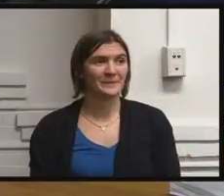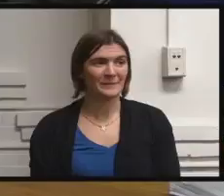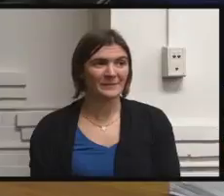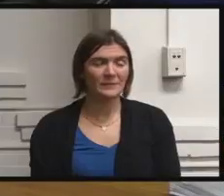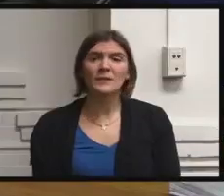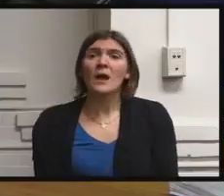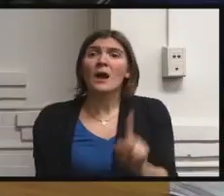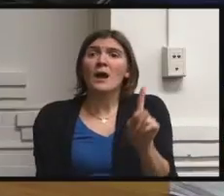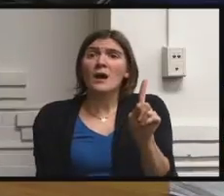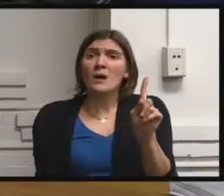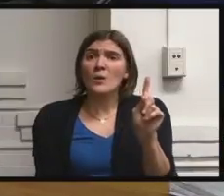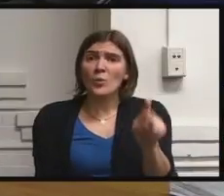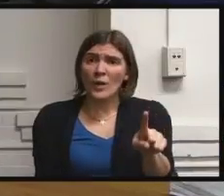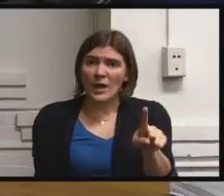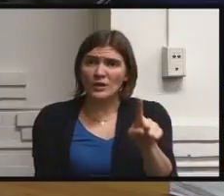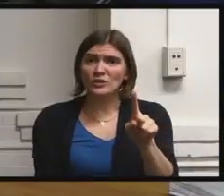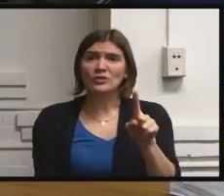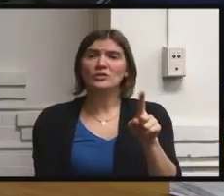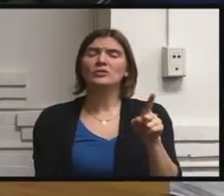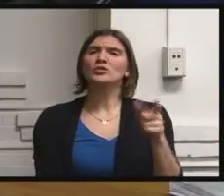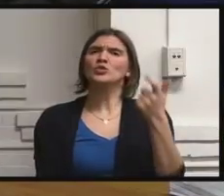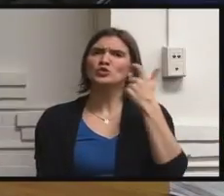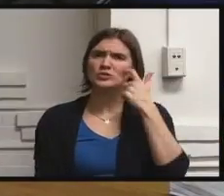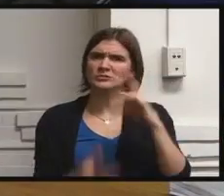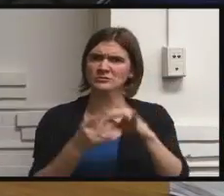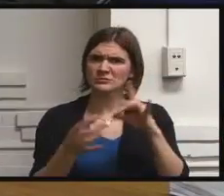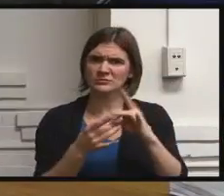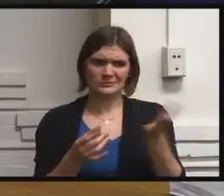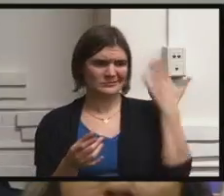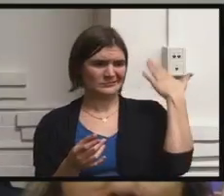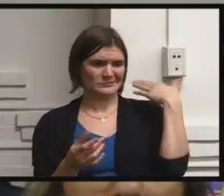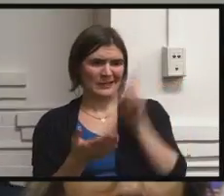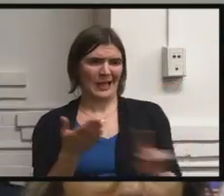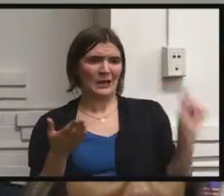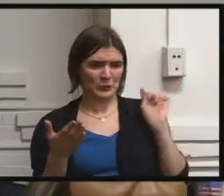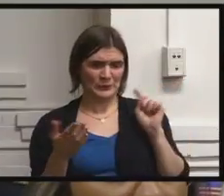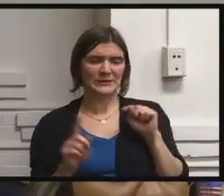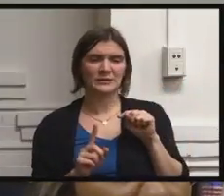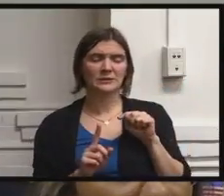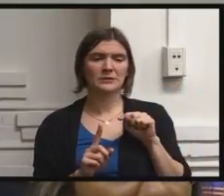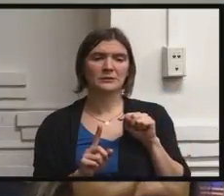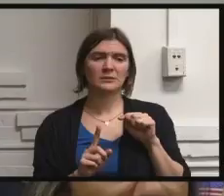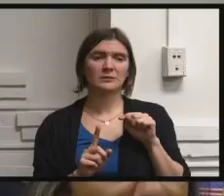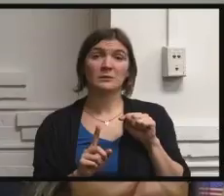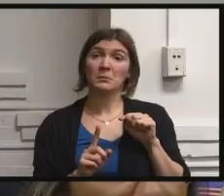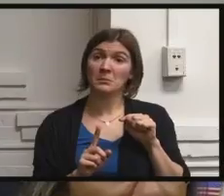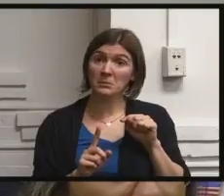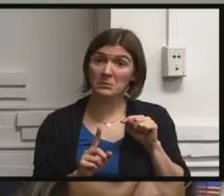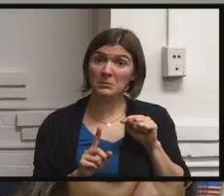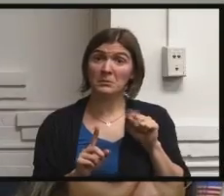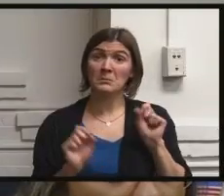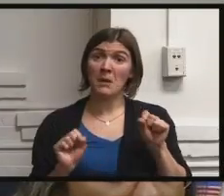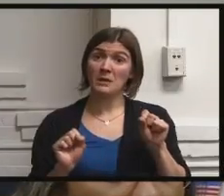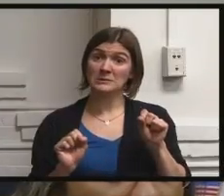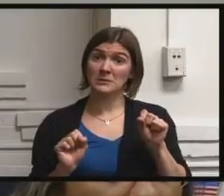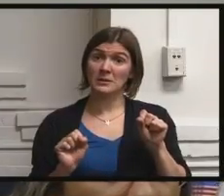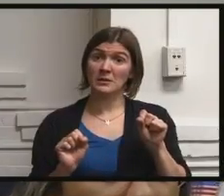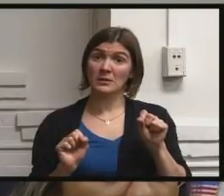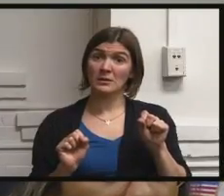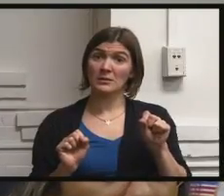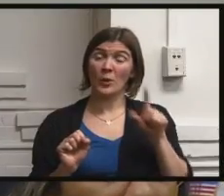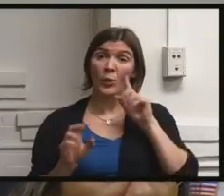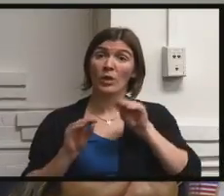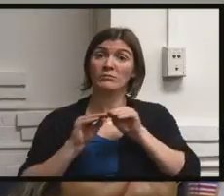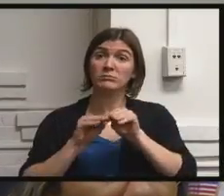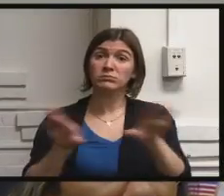A question. So you were talking at the last week about possibly having a question. We'll